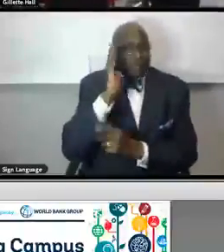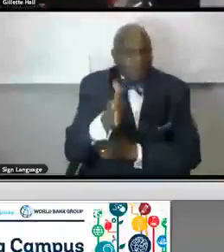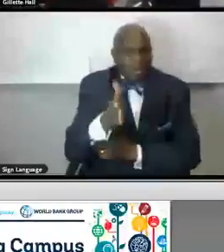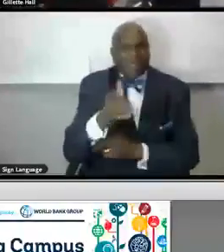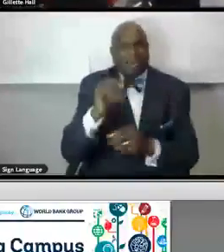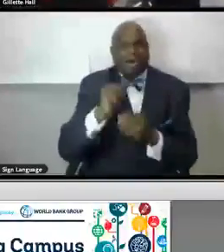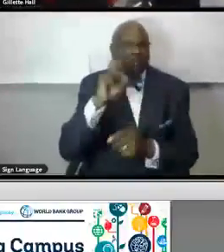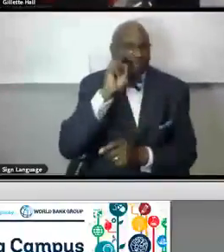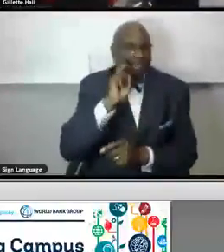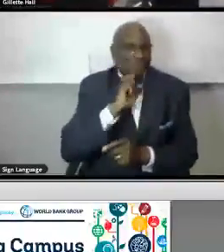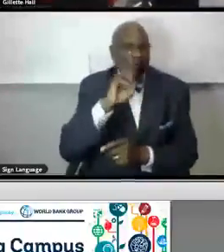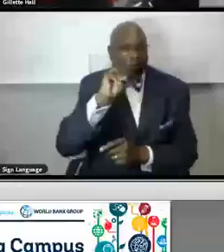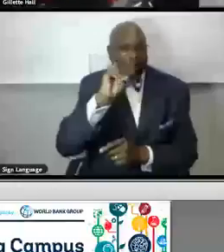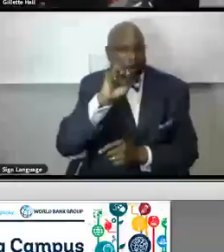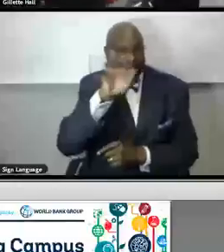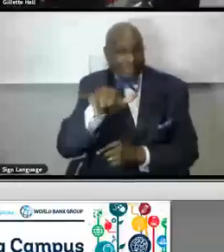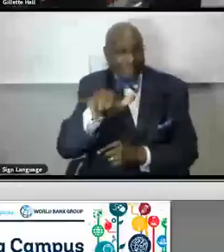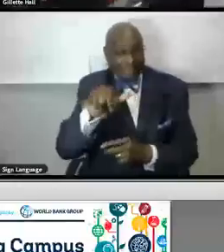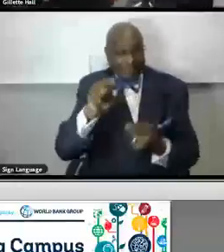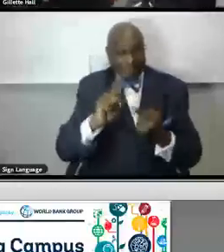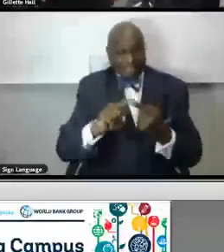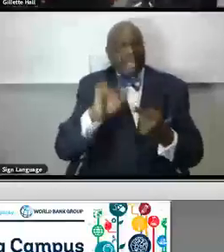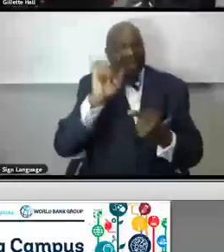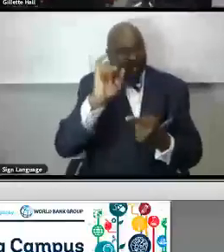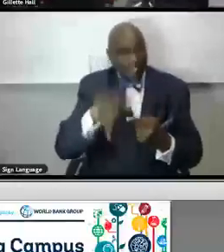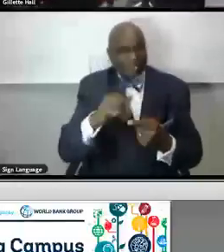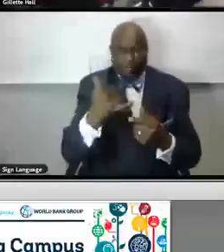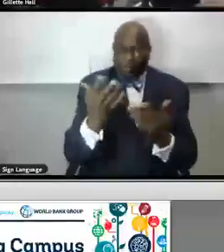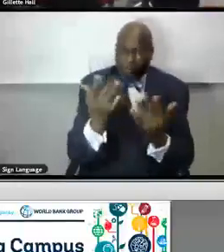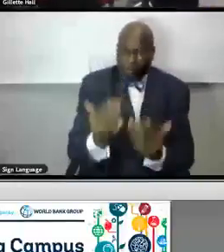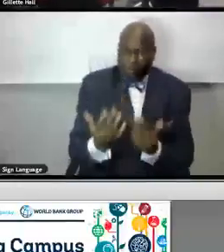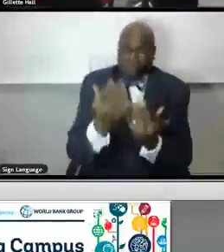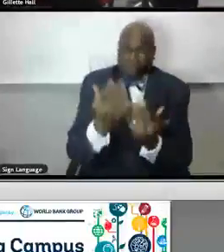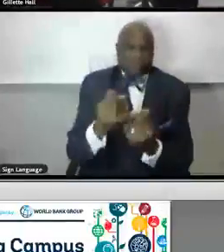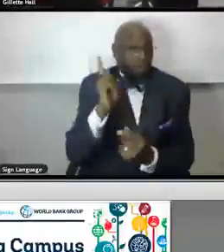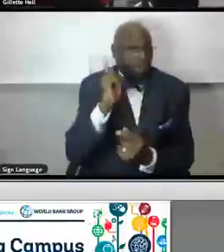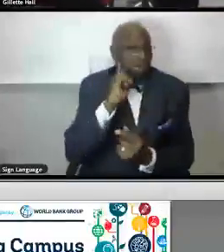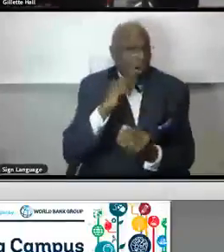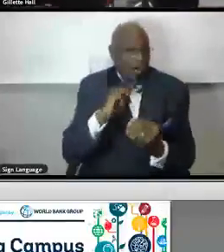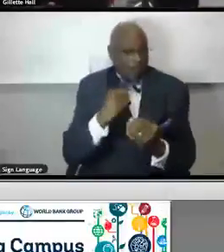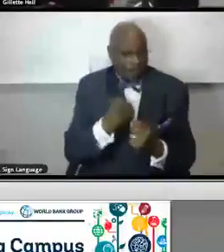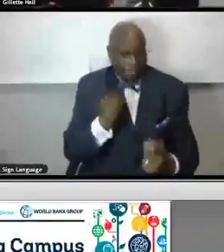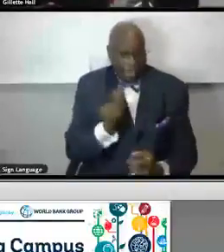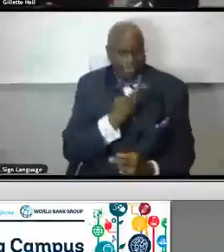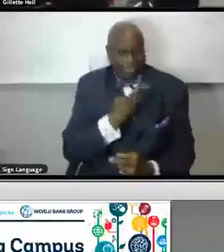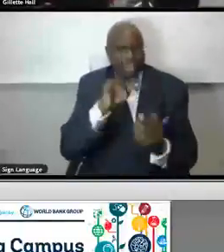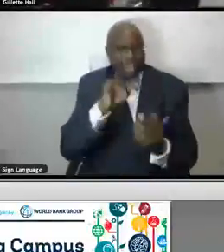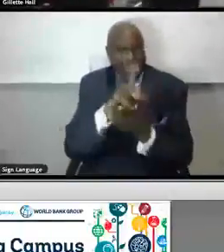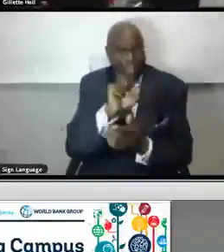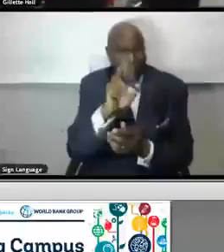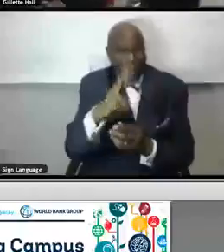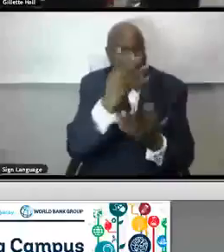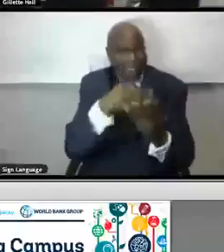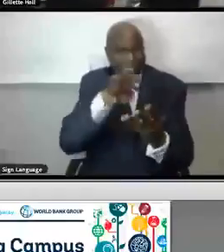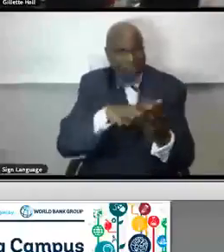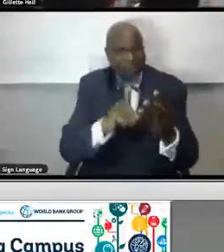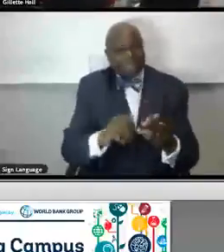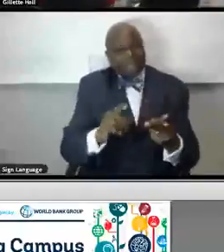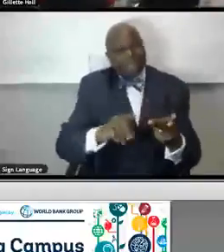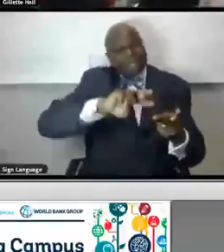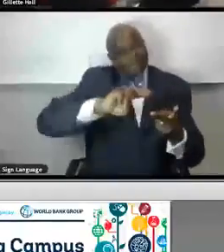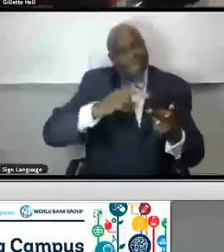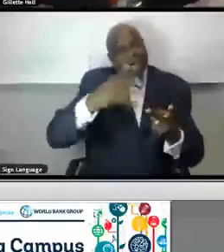on sexual minorities. And that, so stand by, you will hear from us on when that webinar will be. I